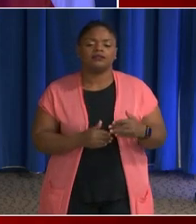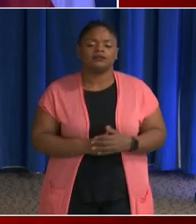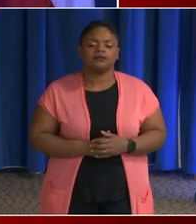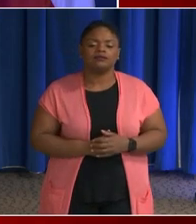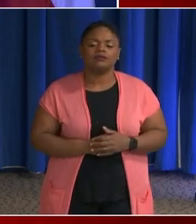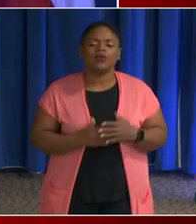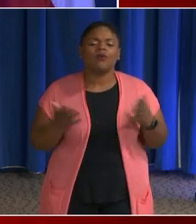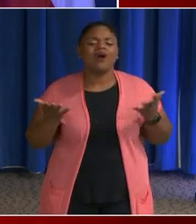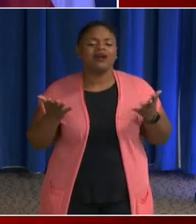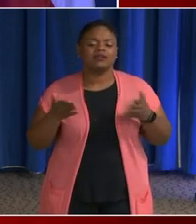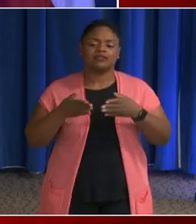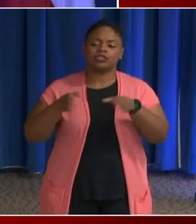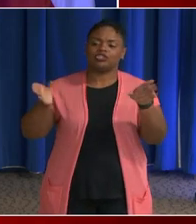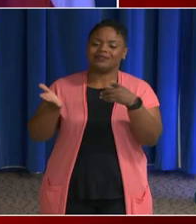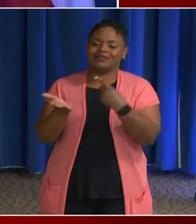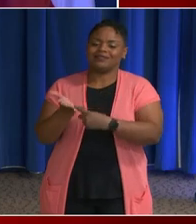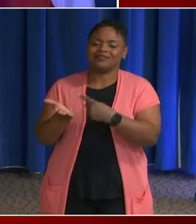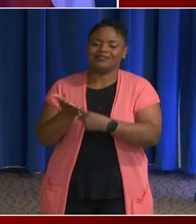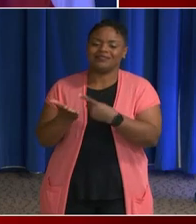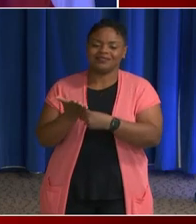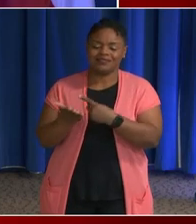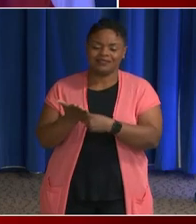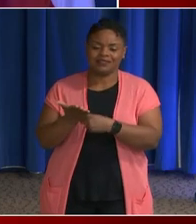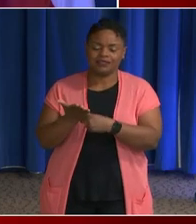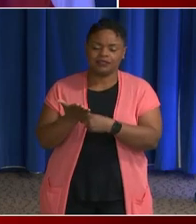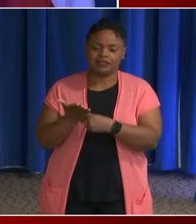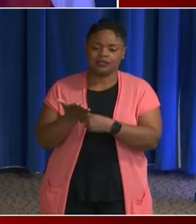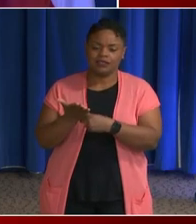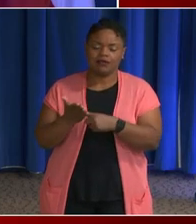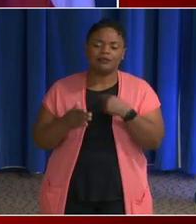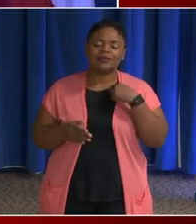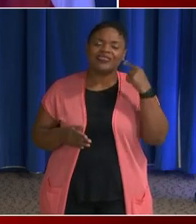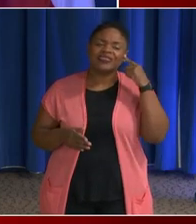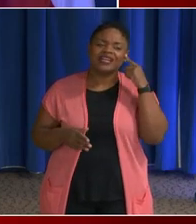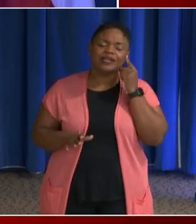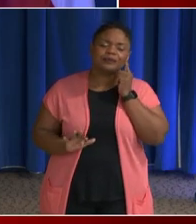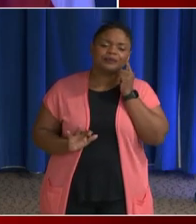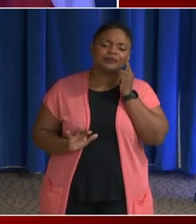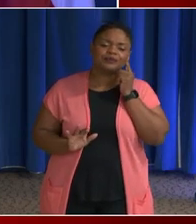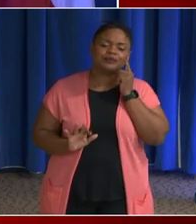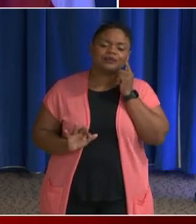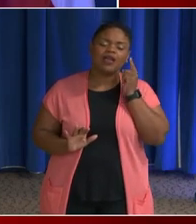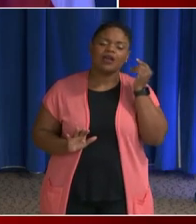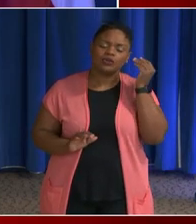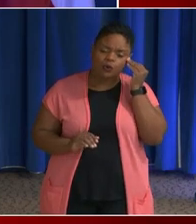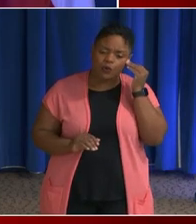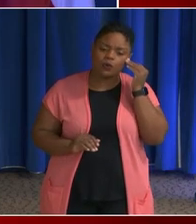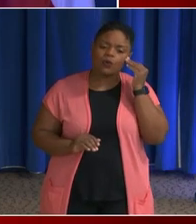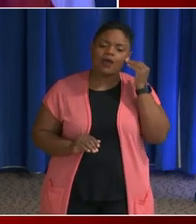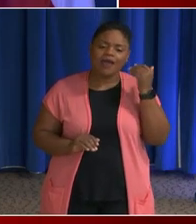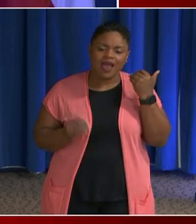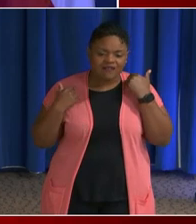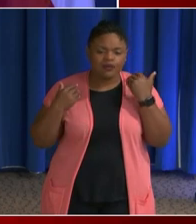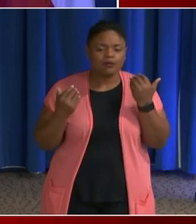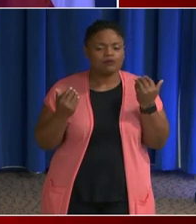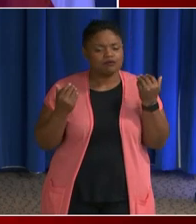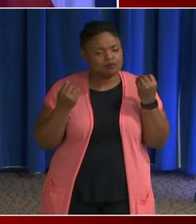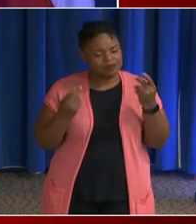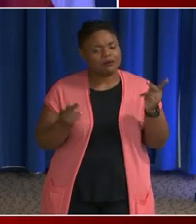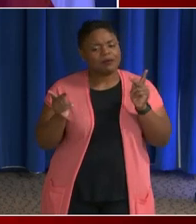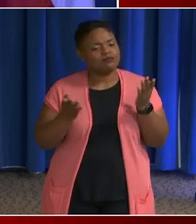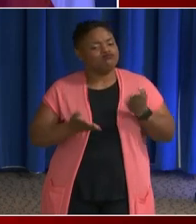discourse. But, and I also think that, or I'm aware that there are a lot of suggestions right now circulating in the